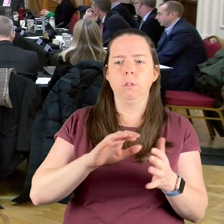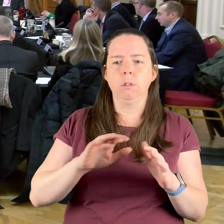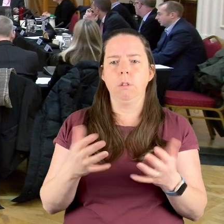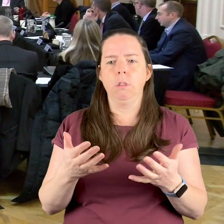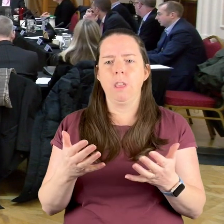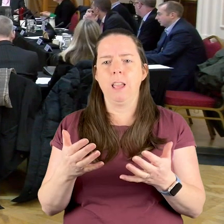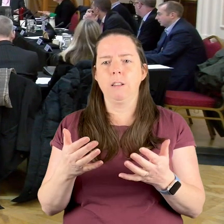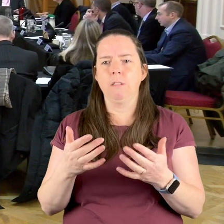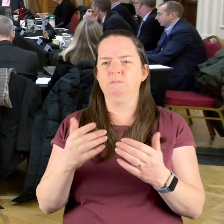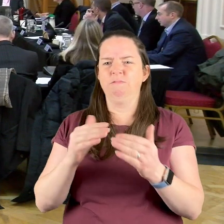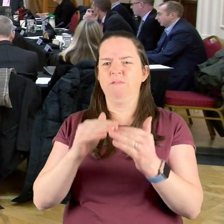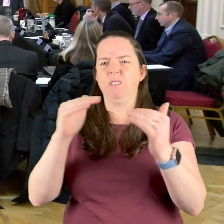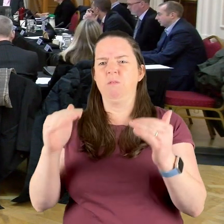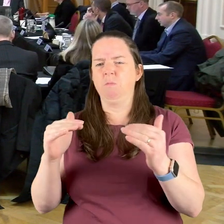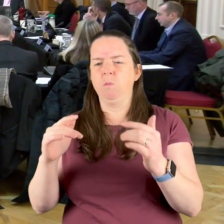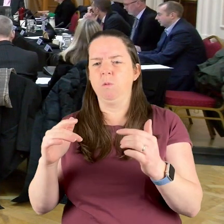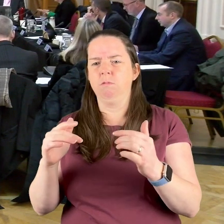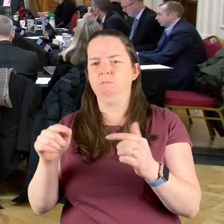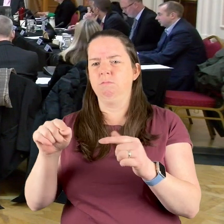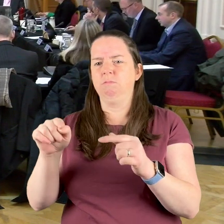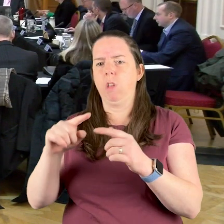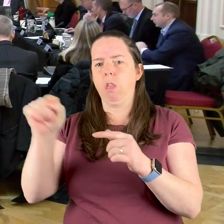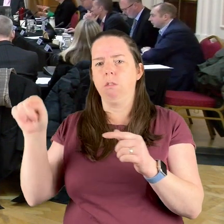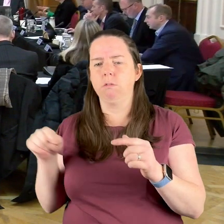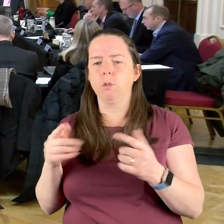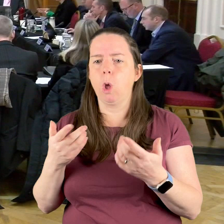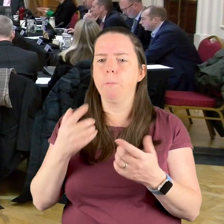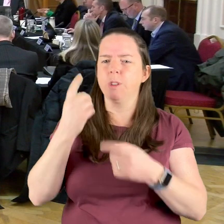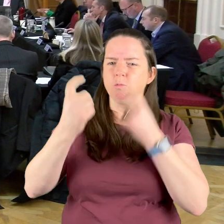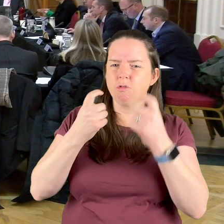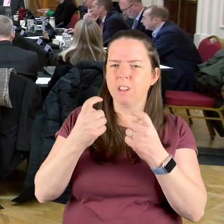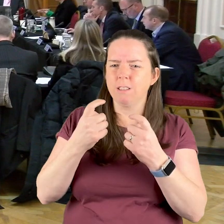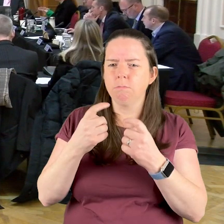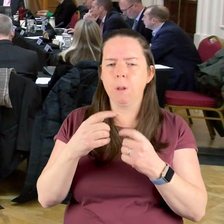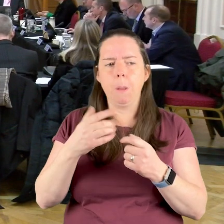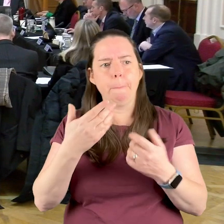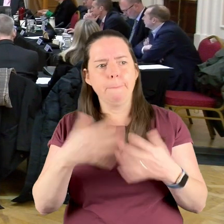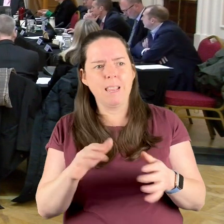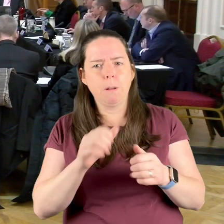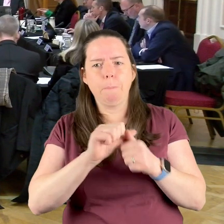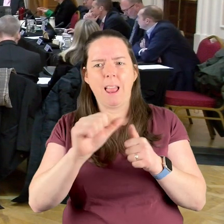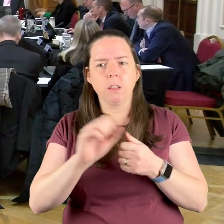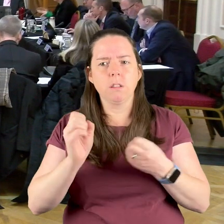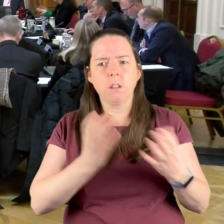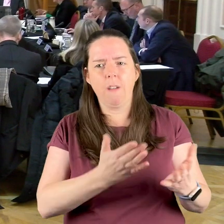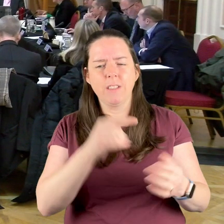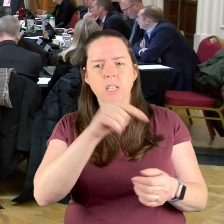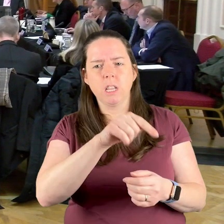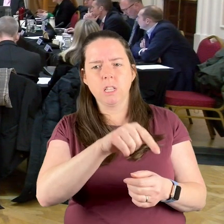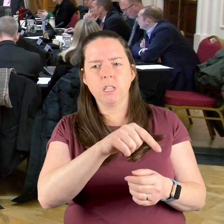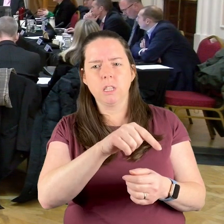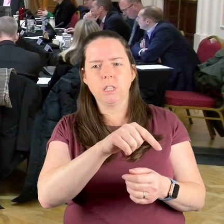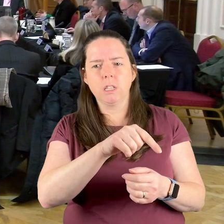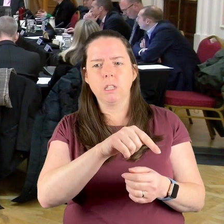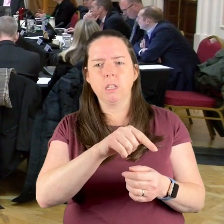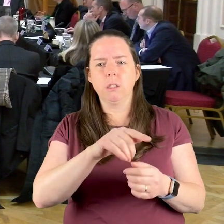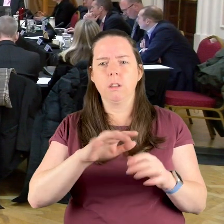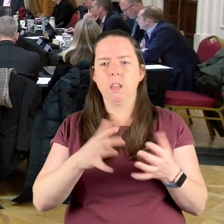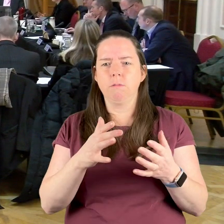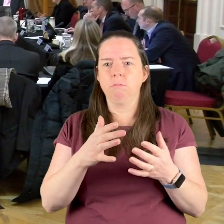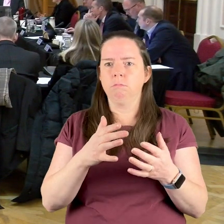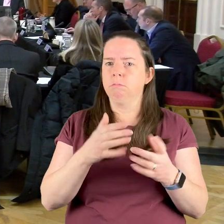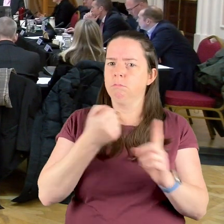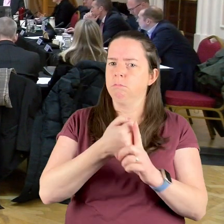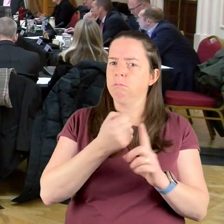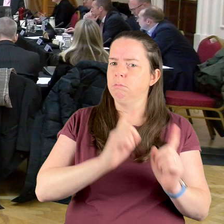than equally matched it. And I'm wondering if that's been meant that we've had better services and therefore